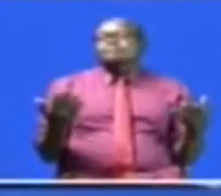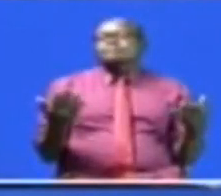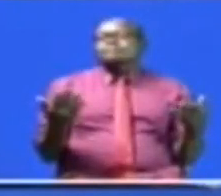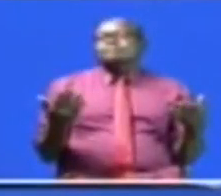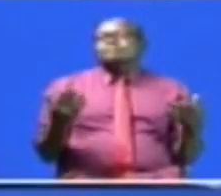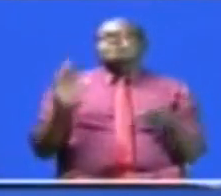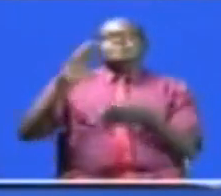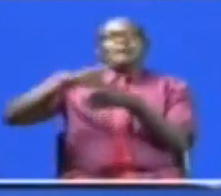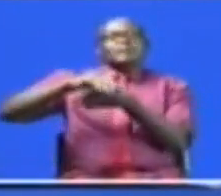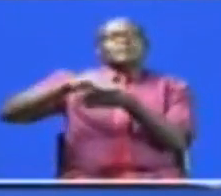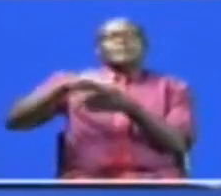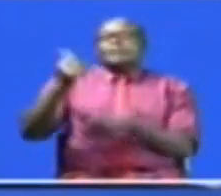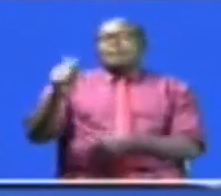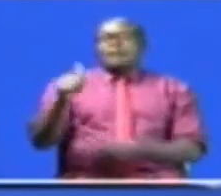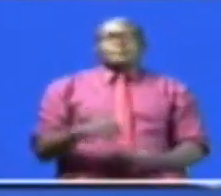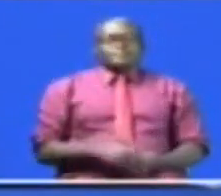even gone for their attachment.